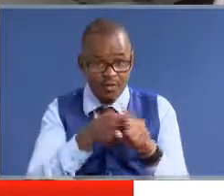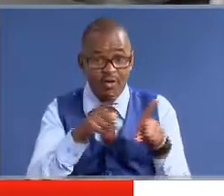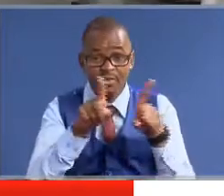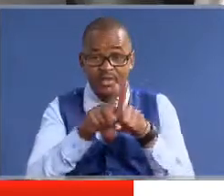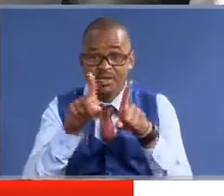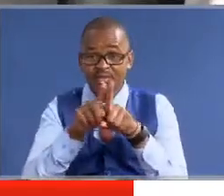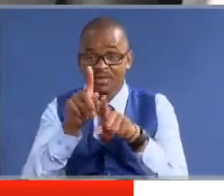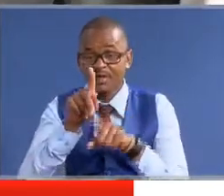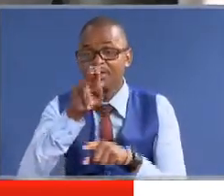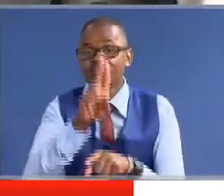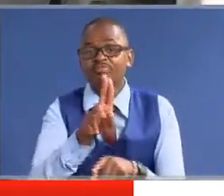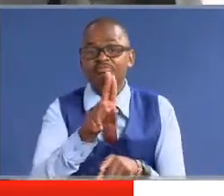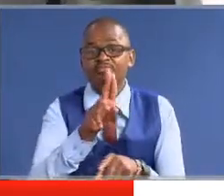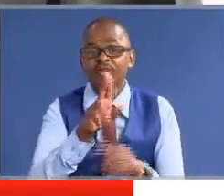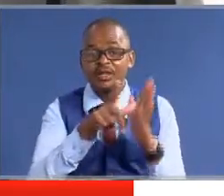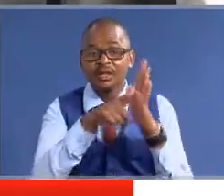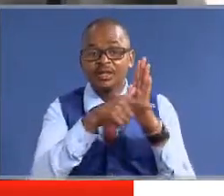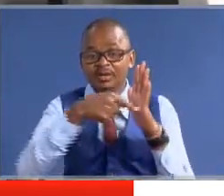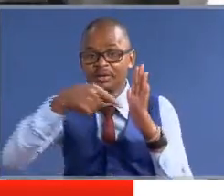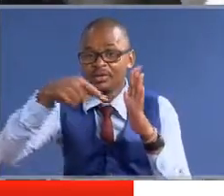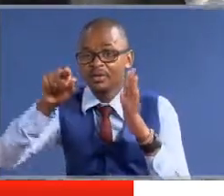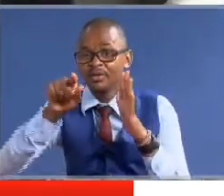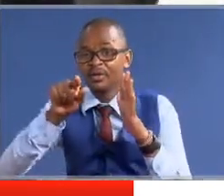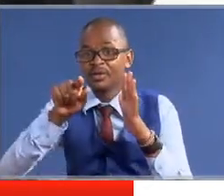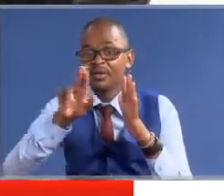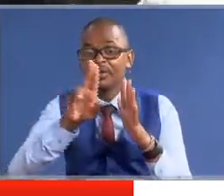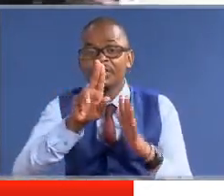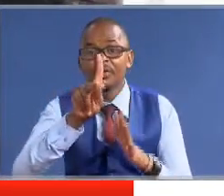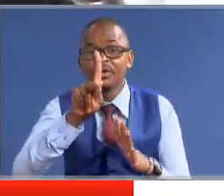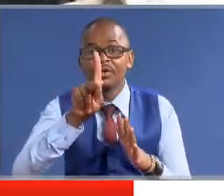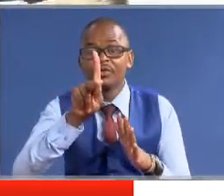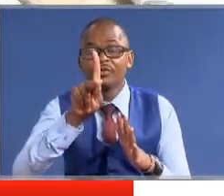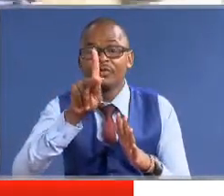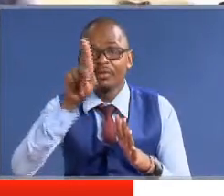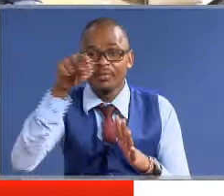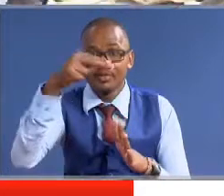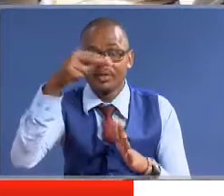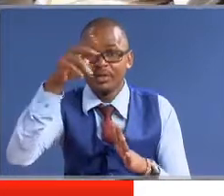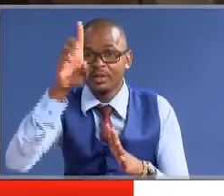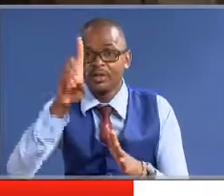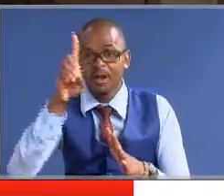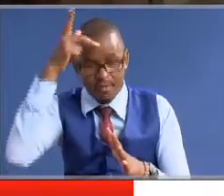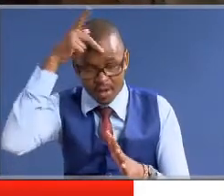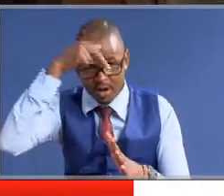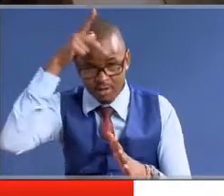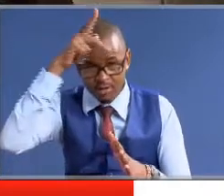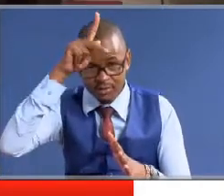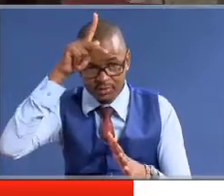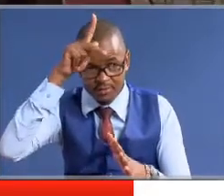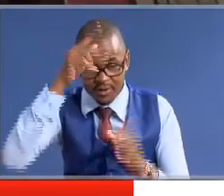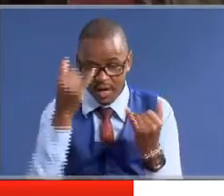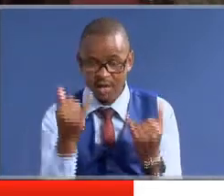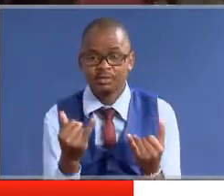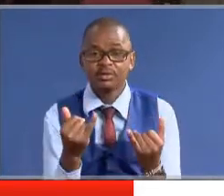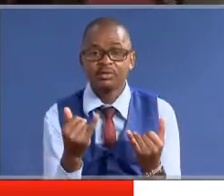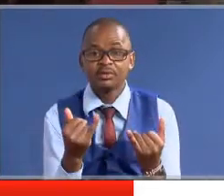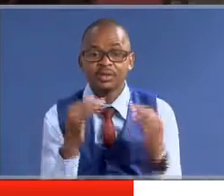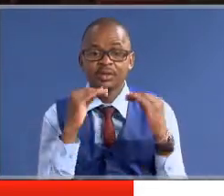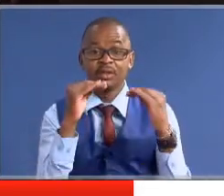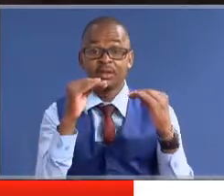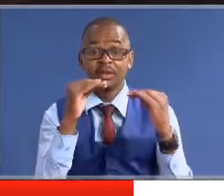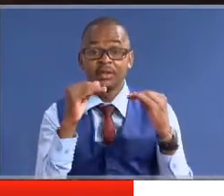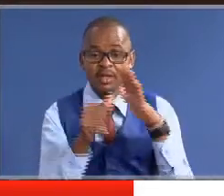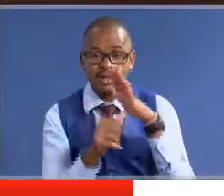same institution and later went to the United Kingdom for his doctorate of philosophy studies. Currently, he